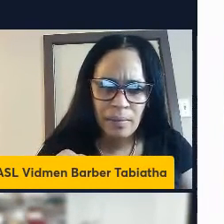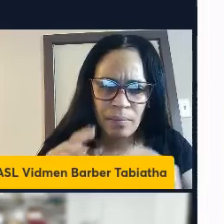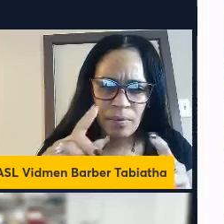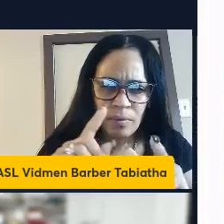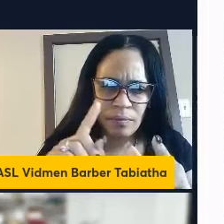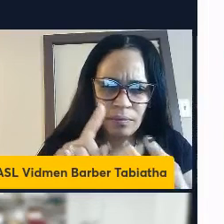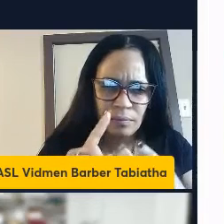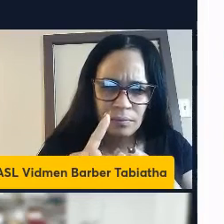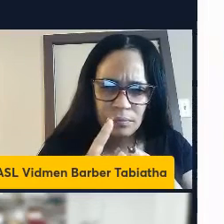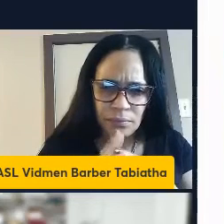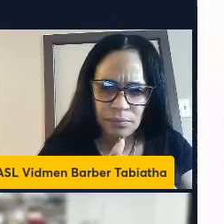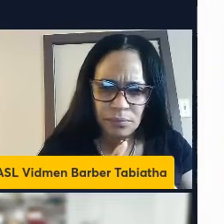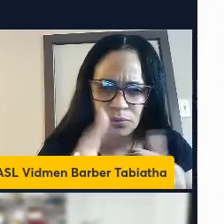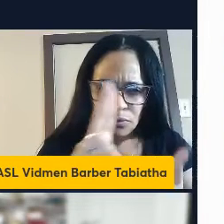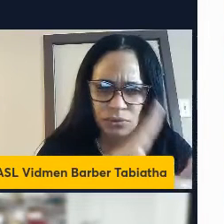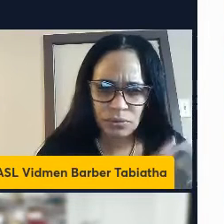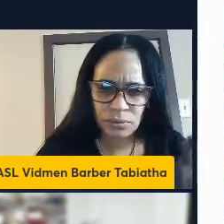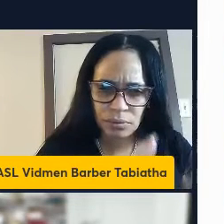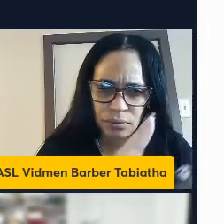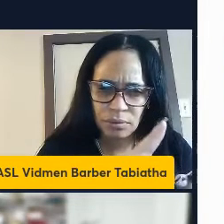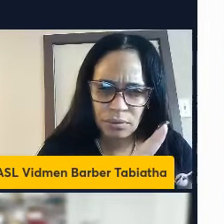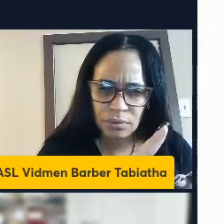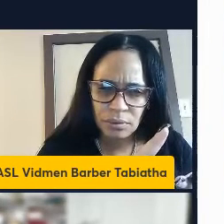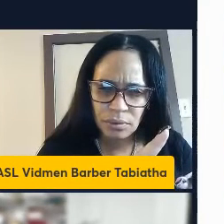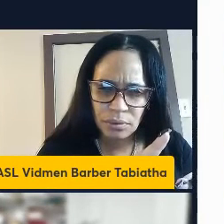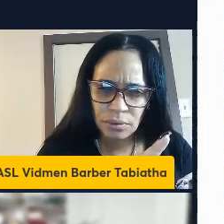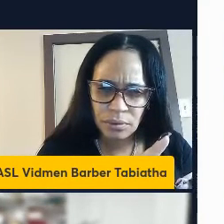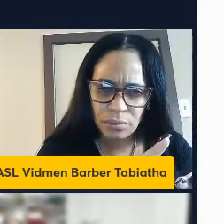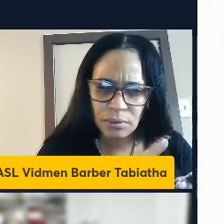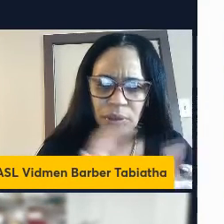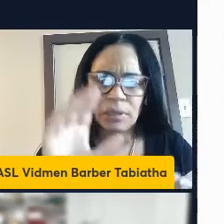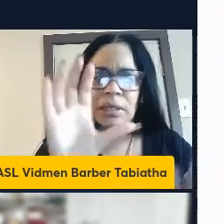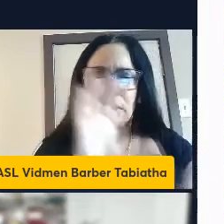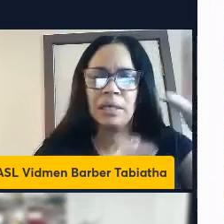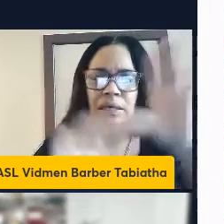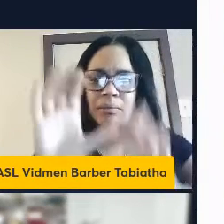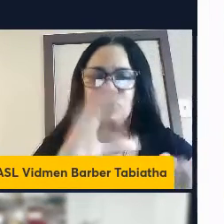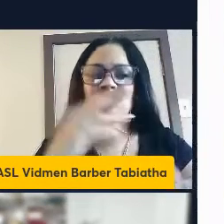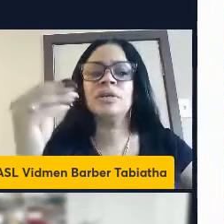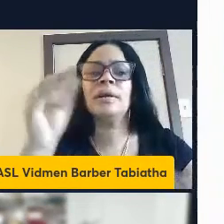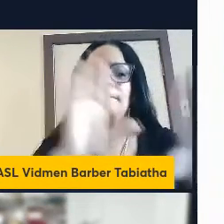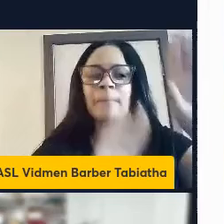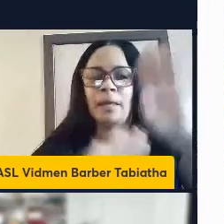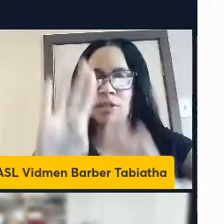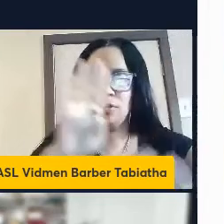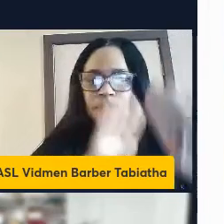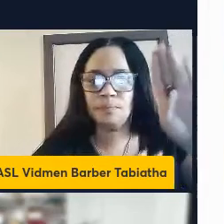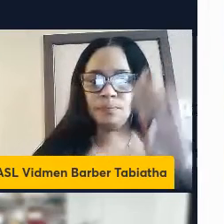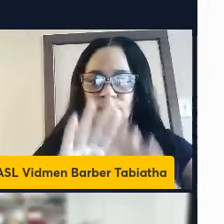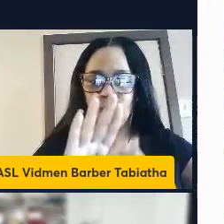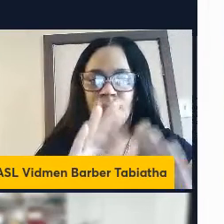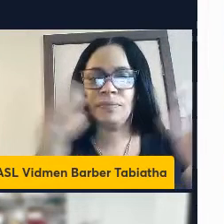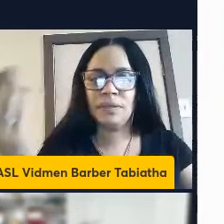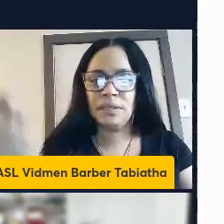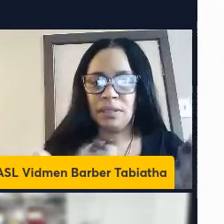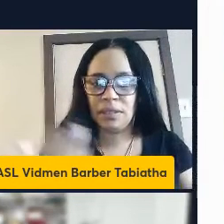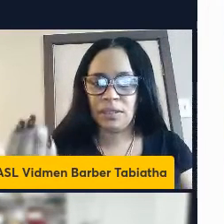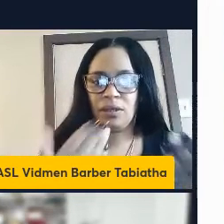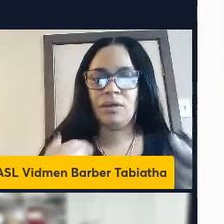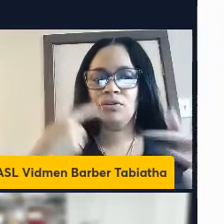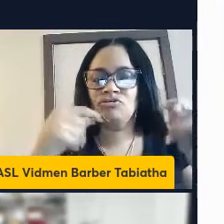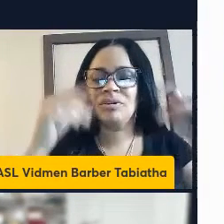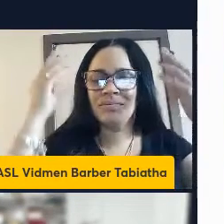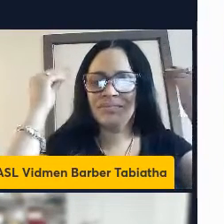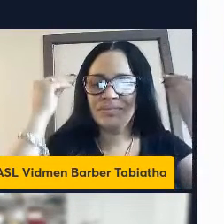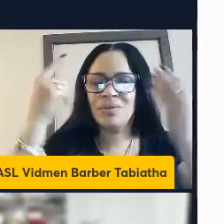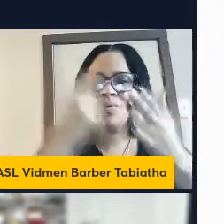San Antonio, Texas, I measured in biochemistry and molecular biology. But during the summers, I was trying to figure